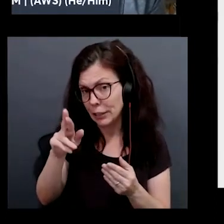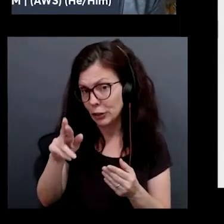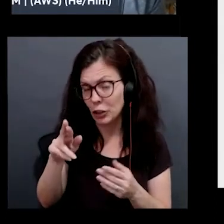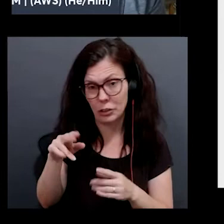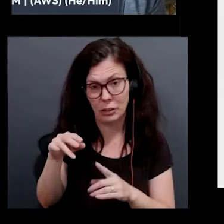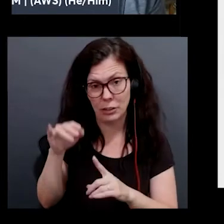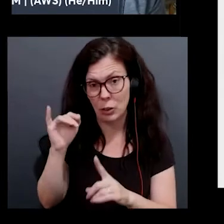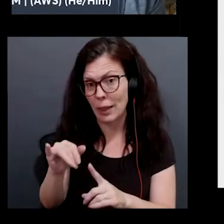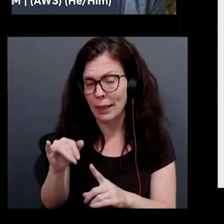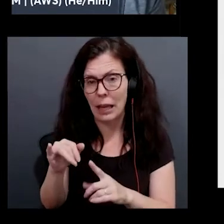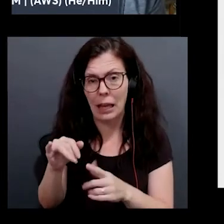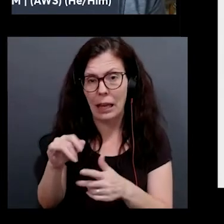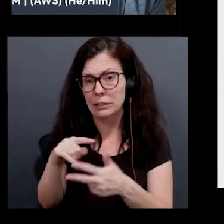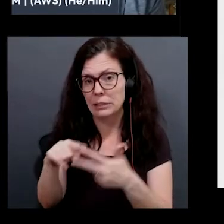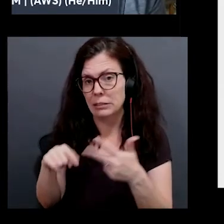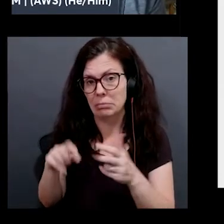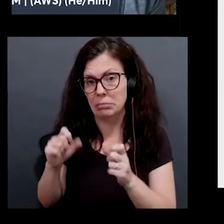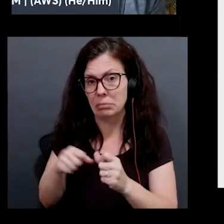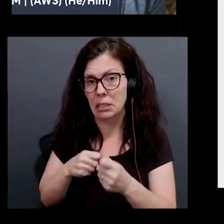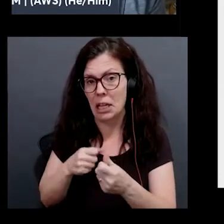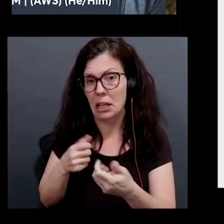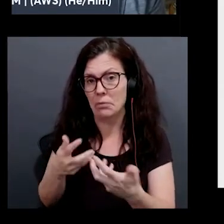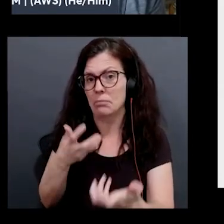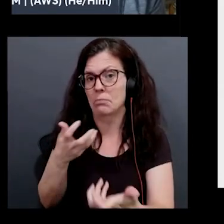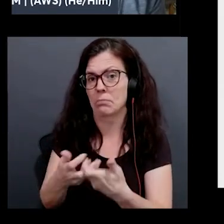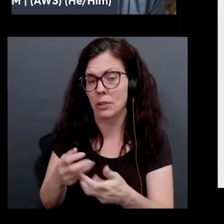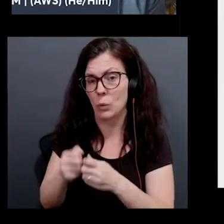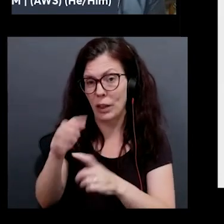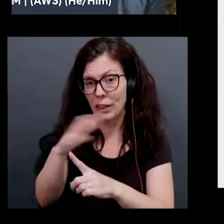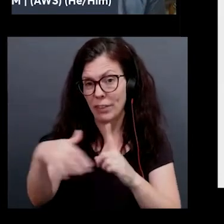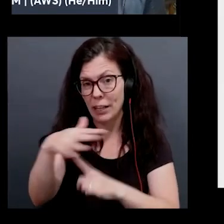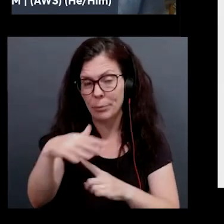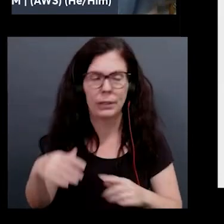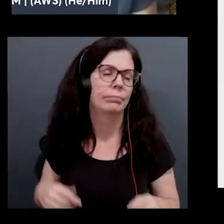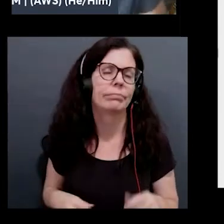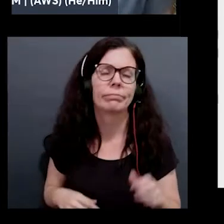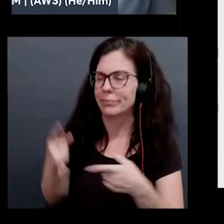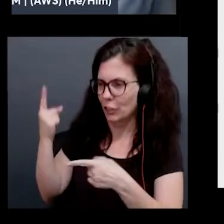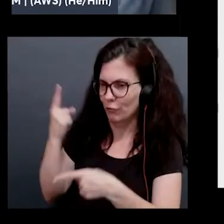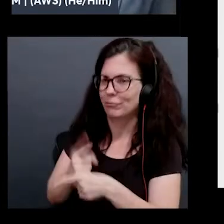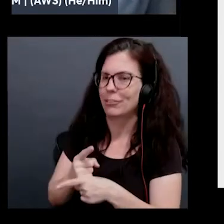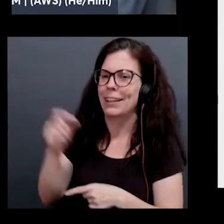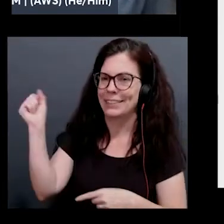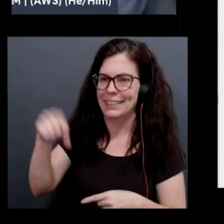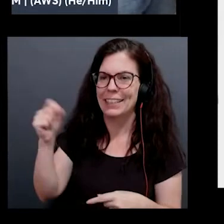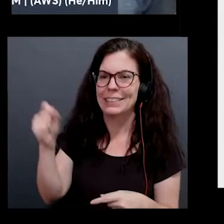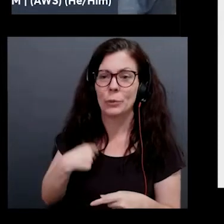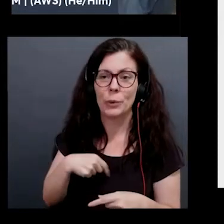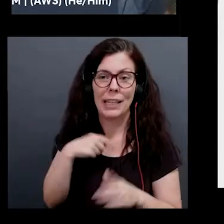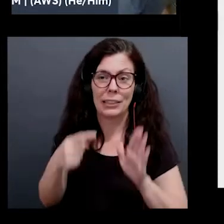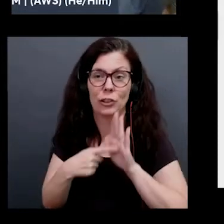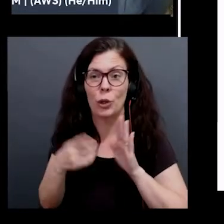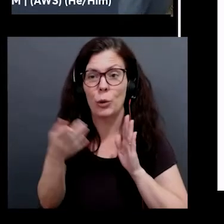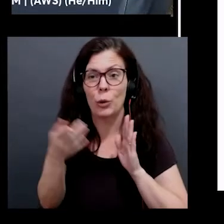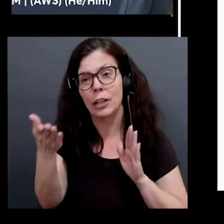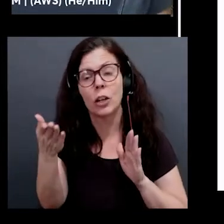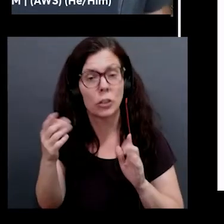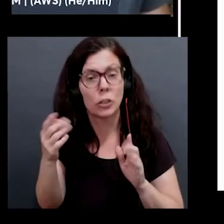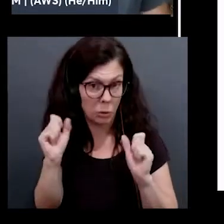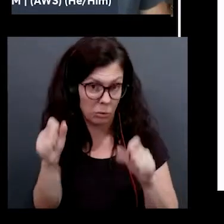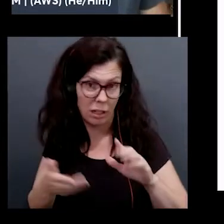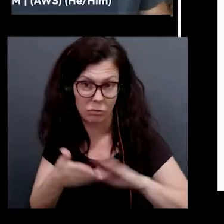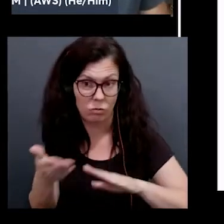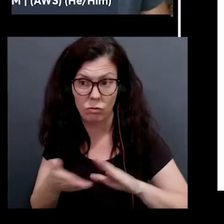any of those environments? Right, absolutely. And we can show that for you right here, in that you can just run it on